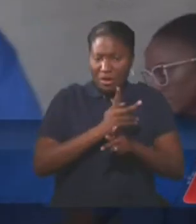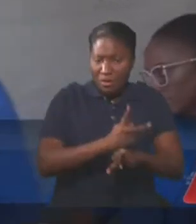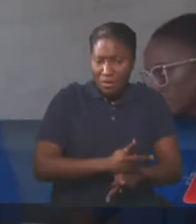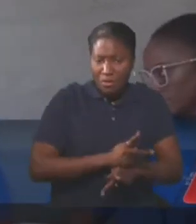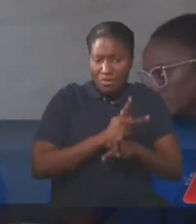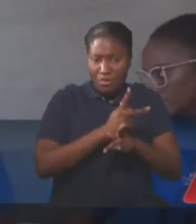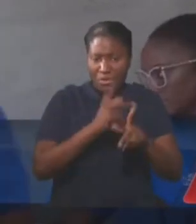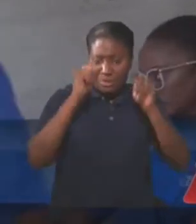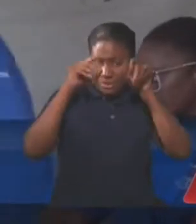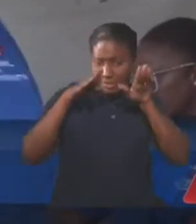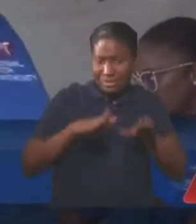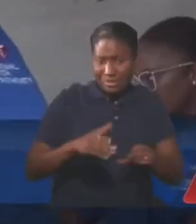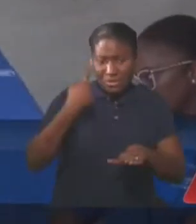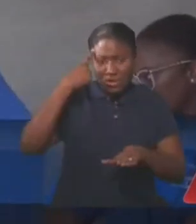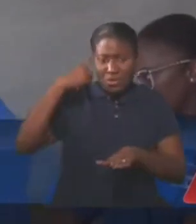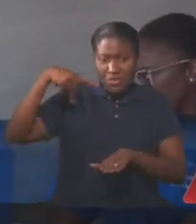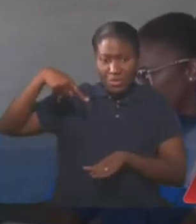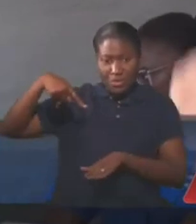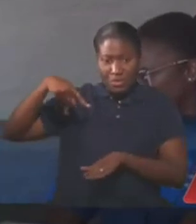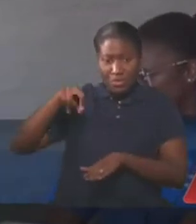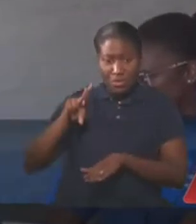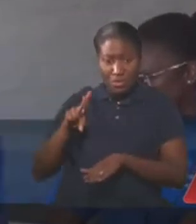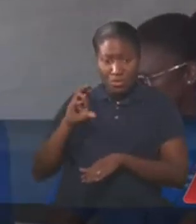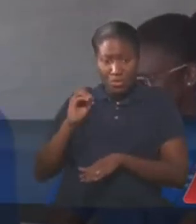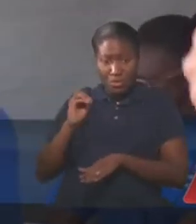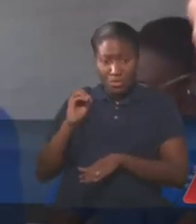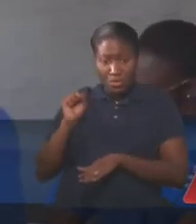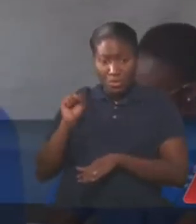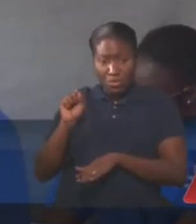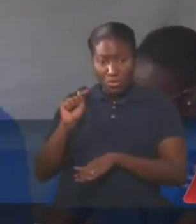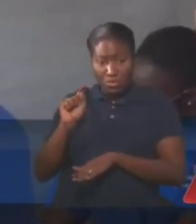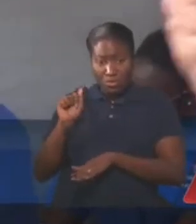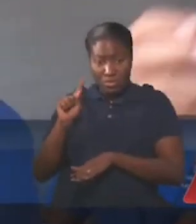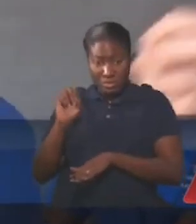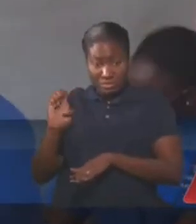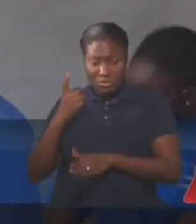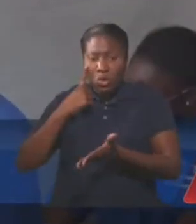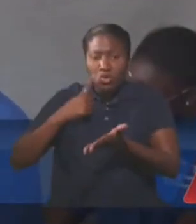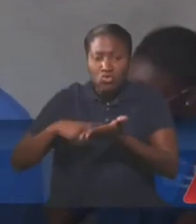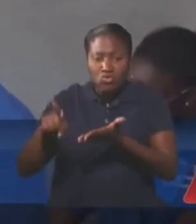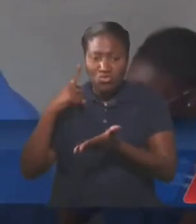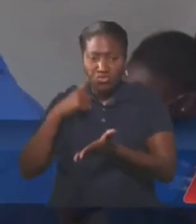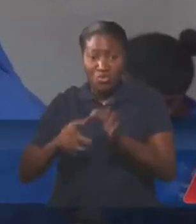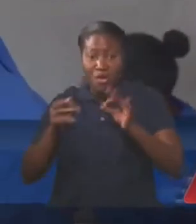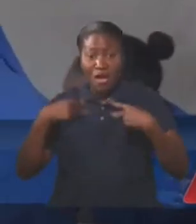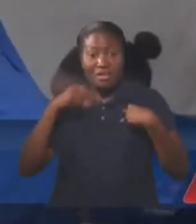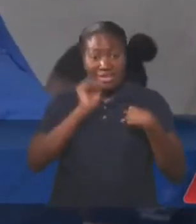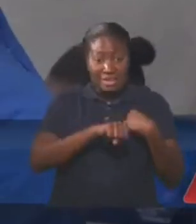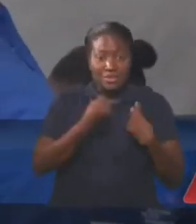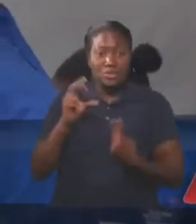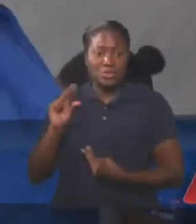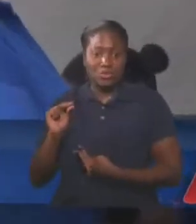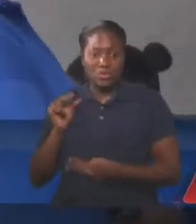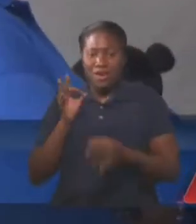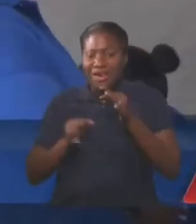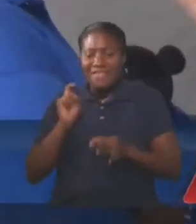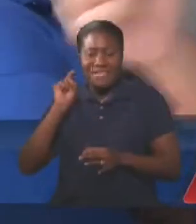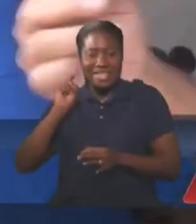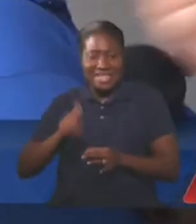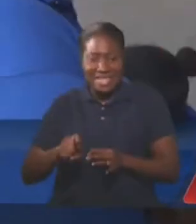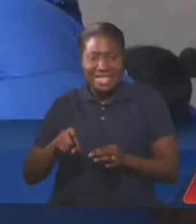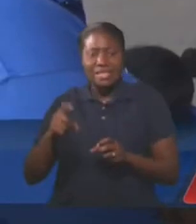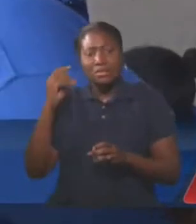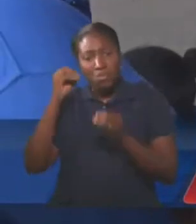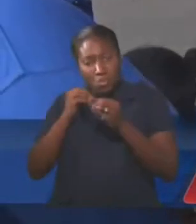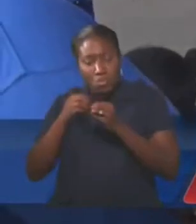now for screening whether they have prostate cancer or not, and whether they need to go on to